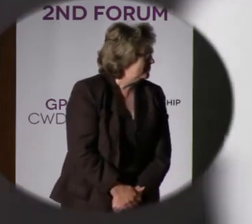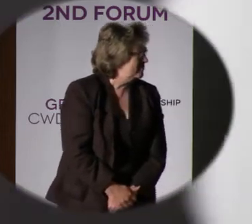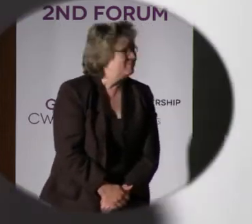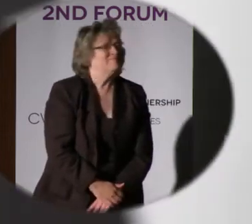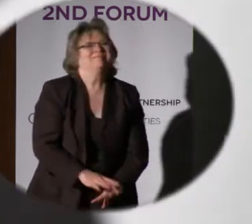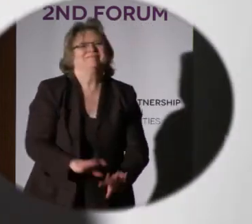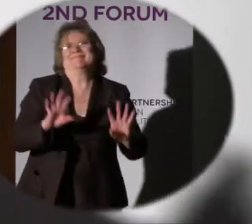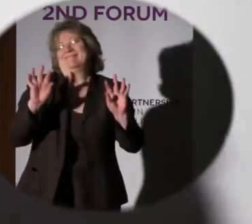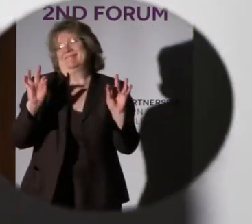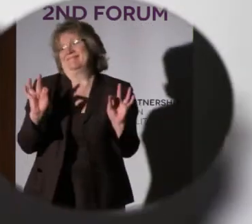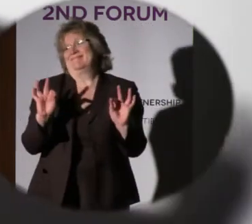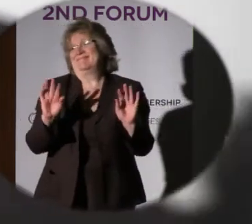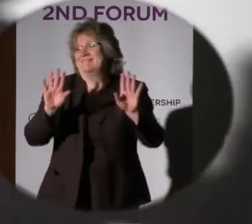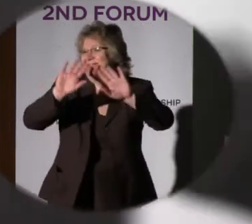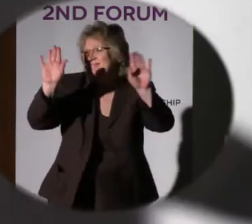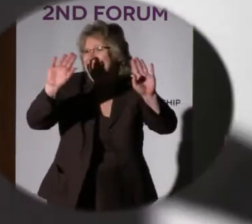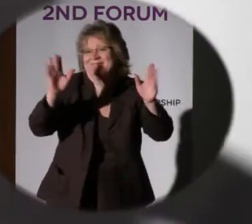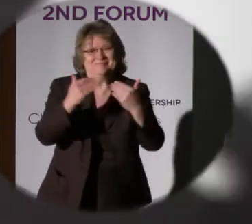Good morning.